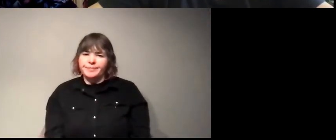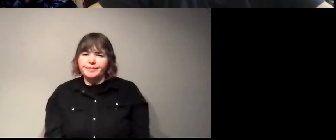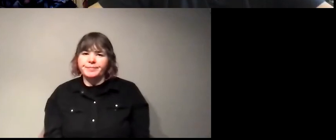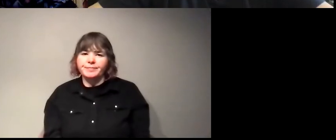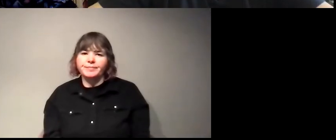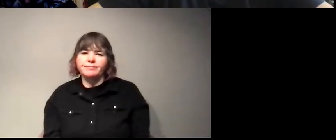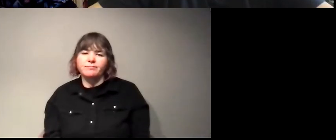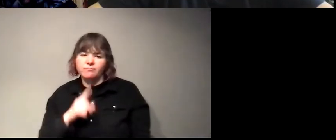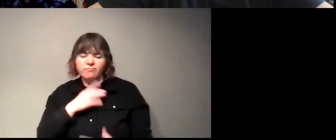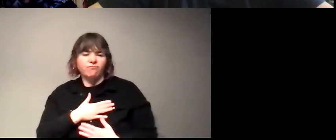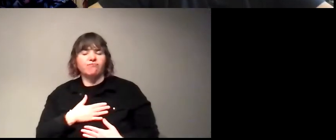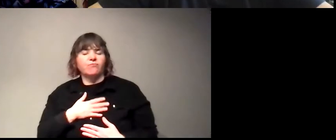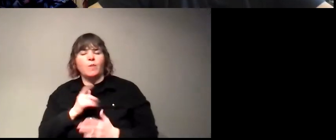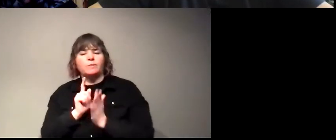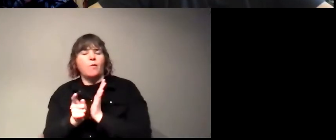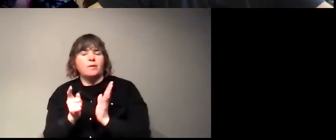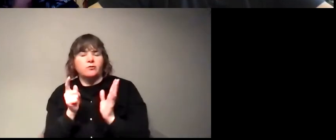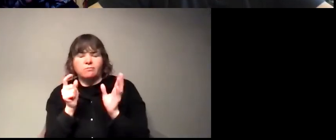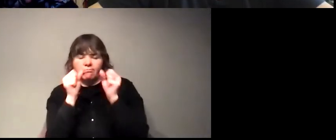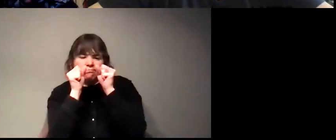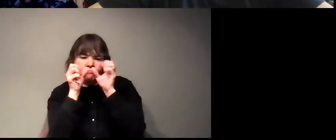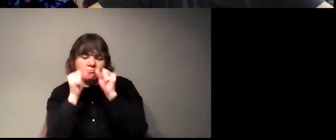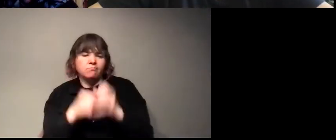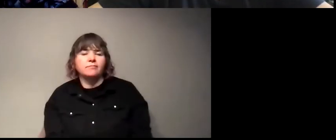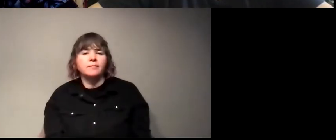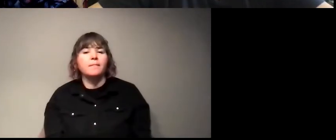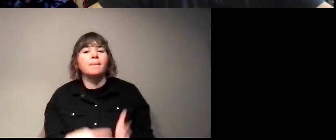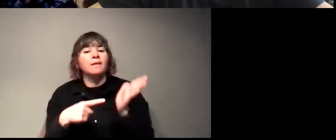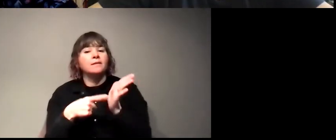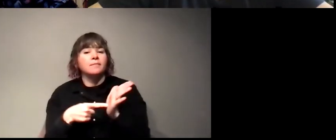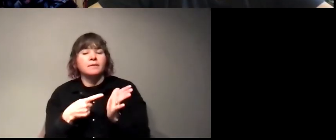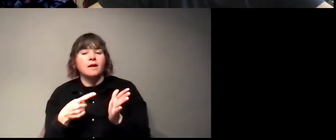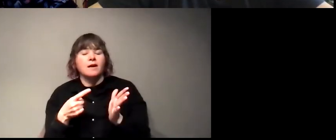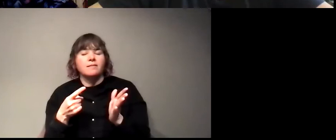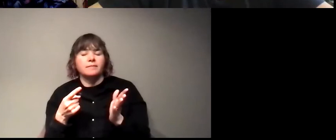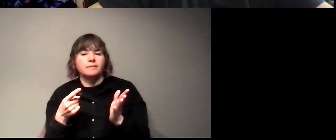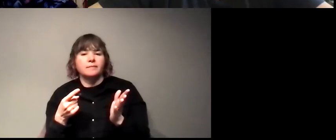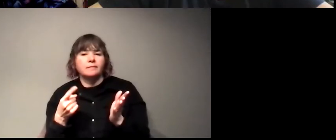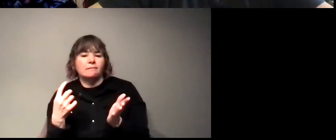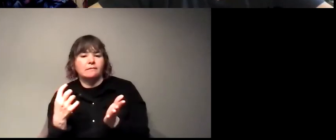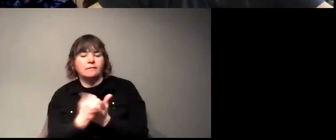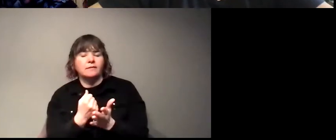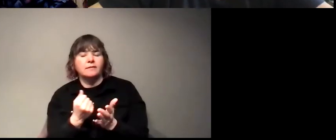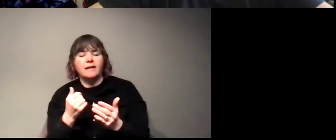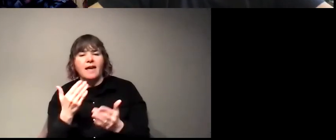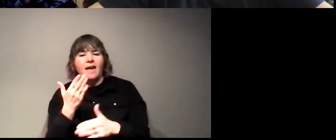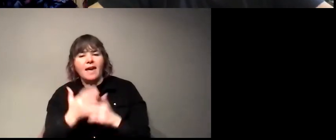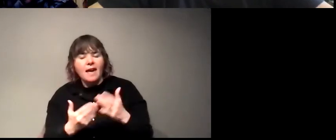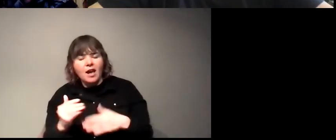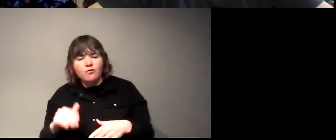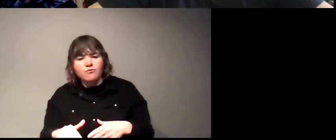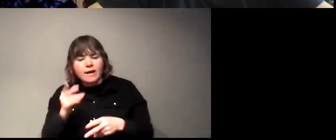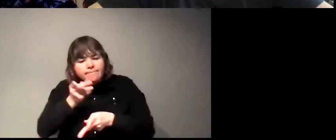really appreciate those moments. Those ones are fantastic. Sometimes it is the opportunity to hand raise a little animal.